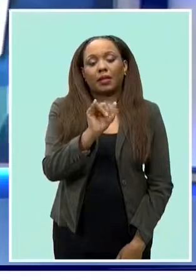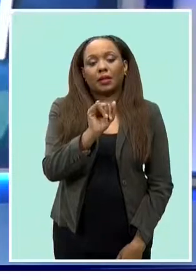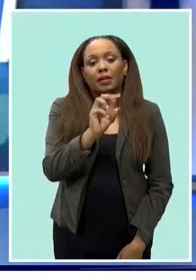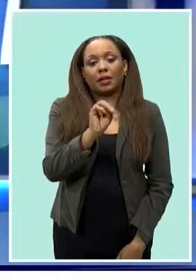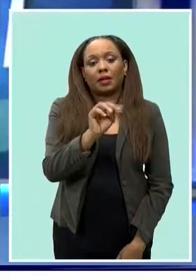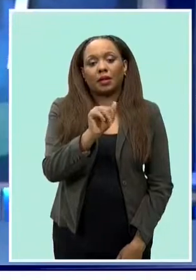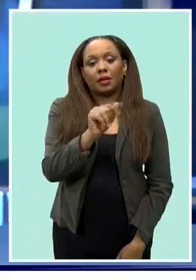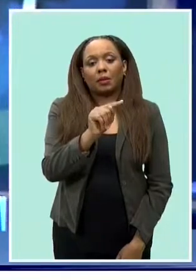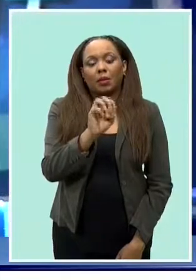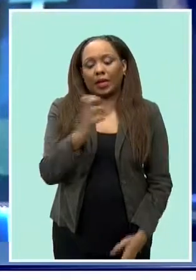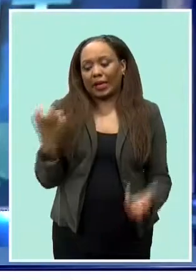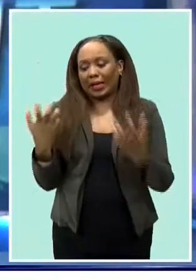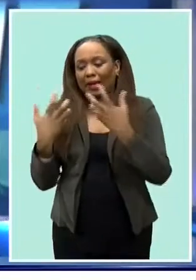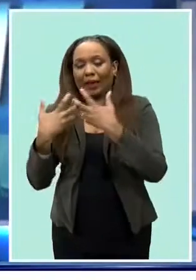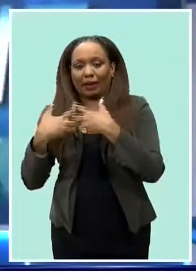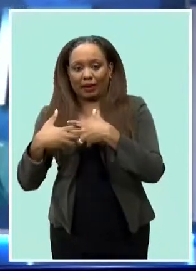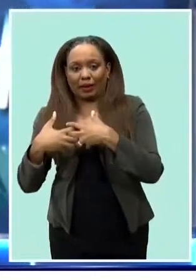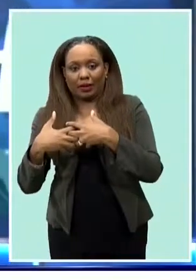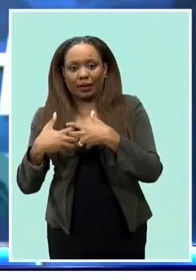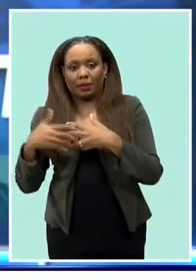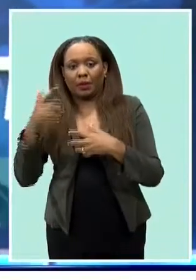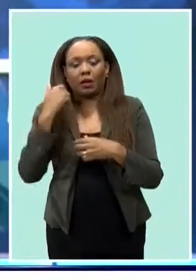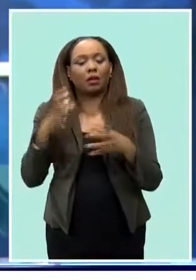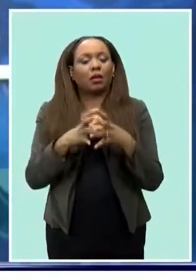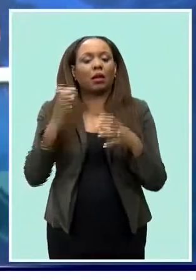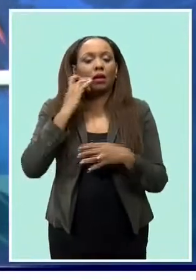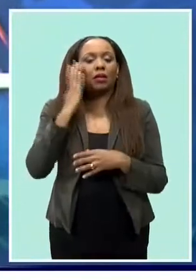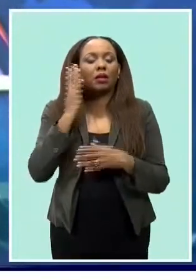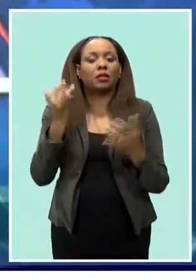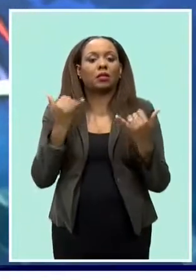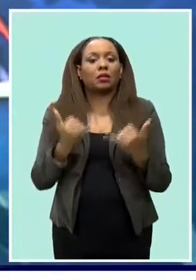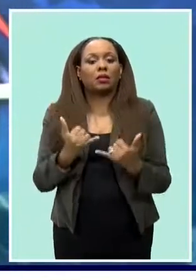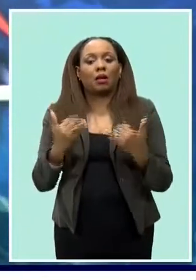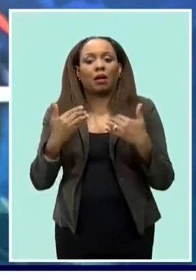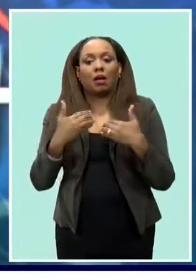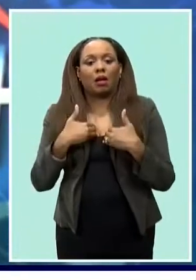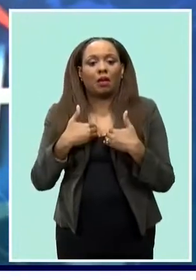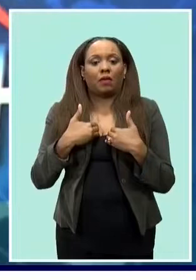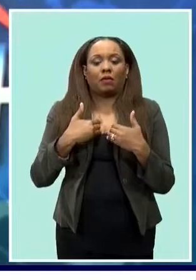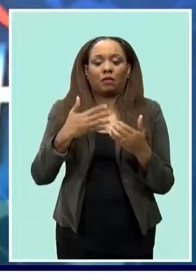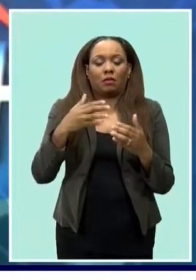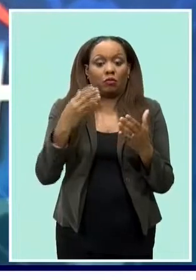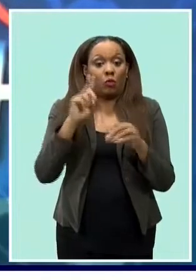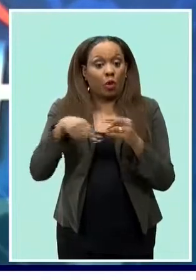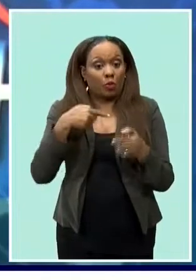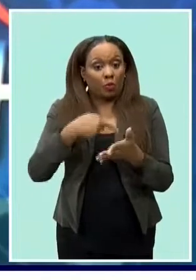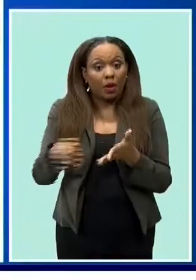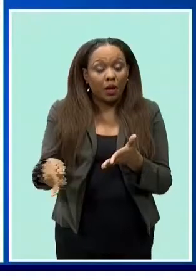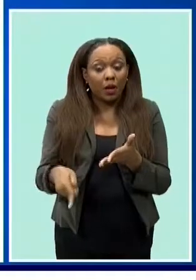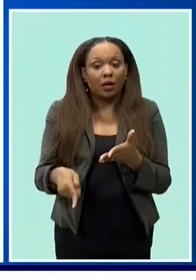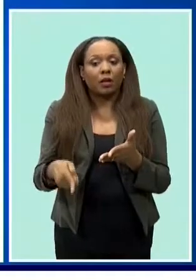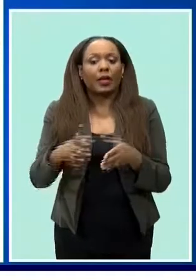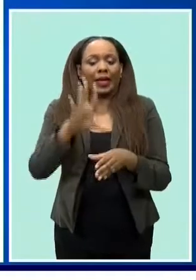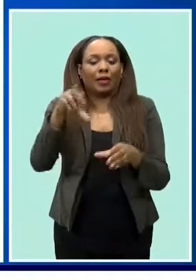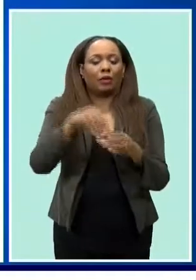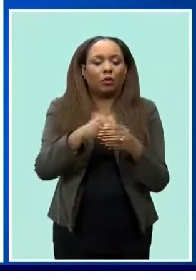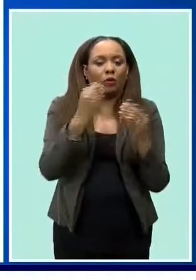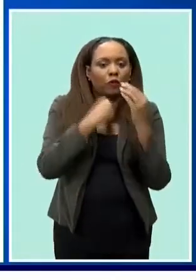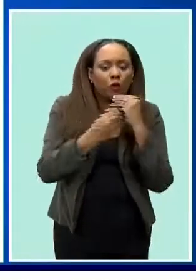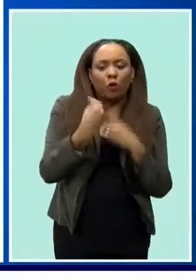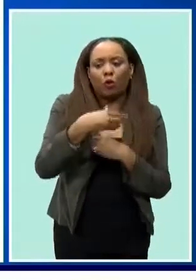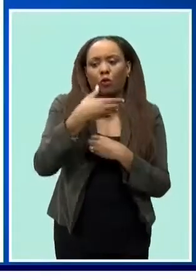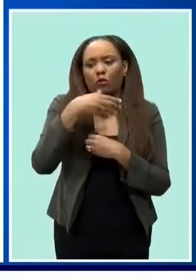the background of the growing number of large, all-inclusive resorts in the market. Now, Minister Simmons issued the challenge to the 49-member